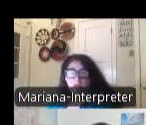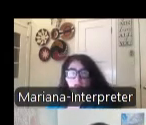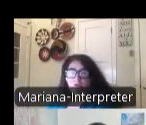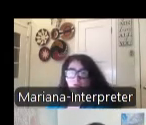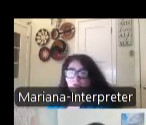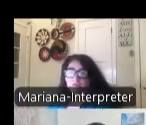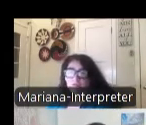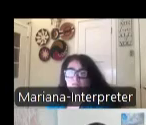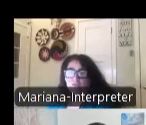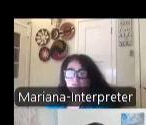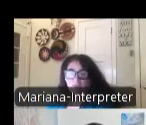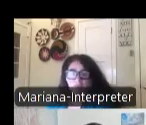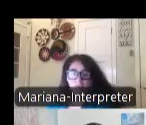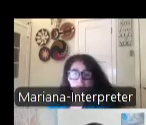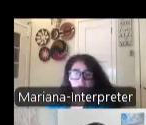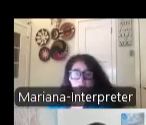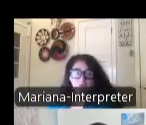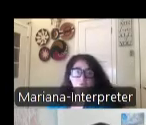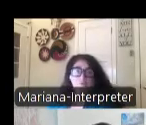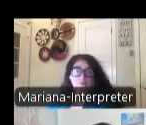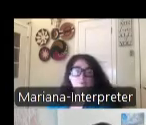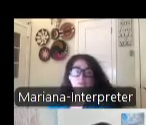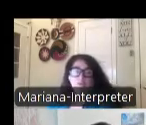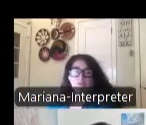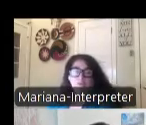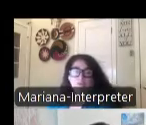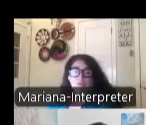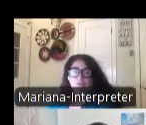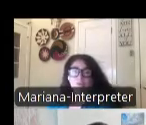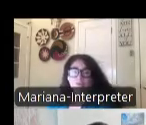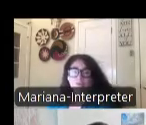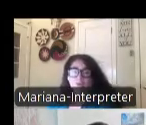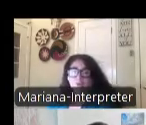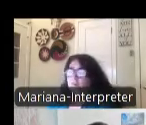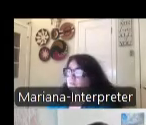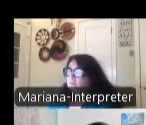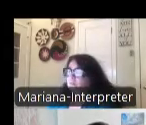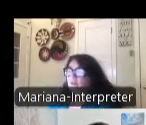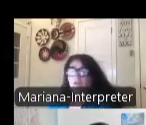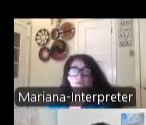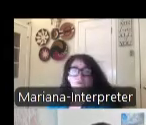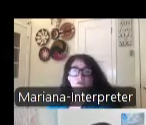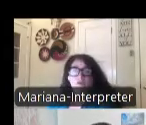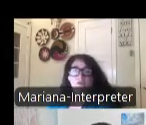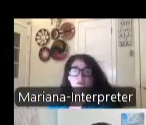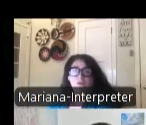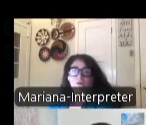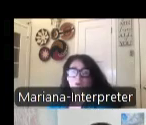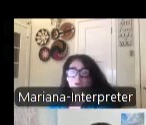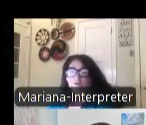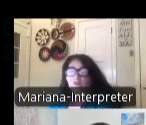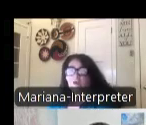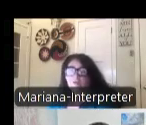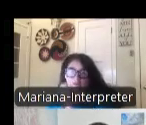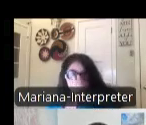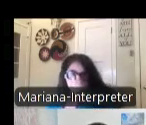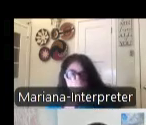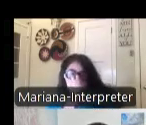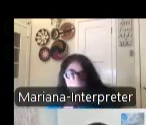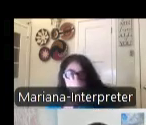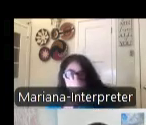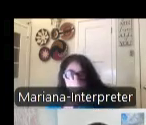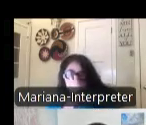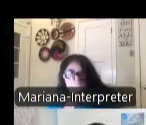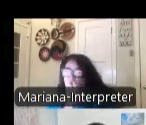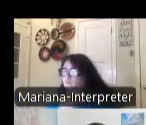wet spots in the Bay Area, we're still talking about 40 to locally even 60 inches of rain potentially in just